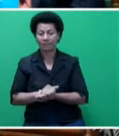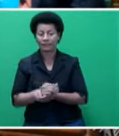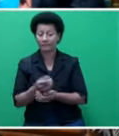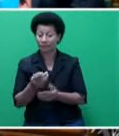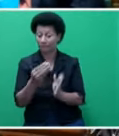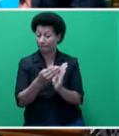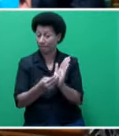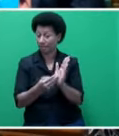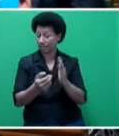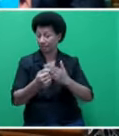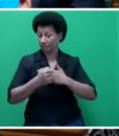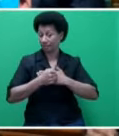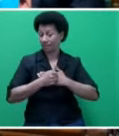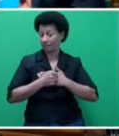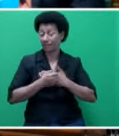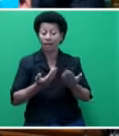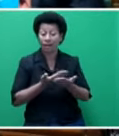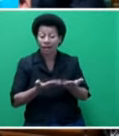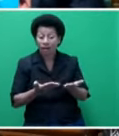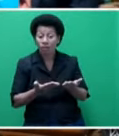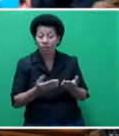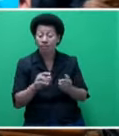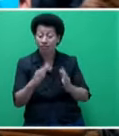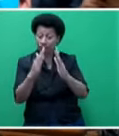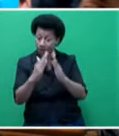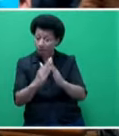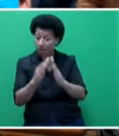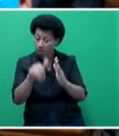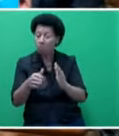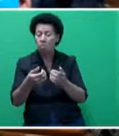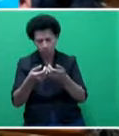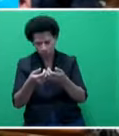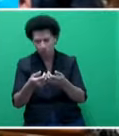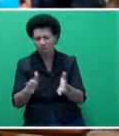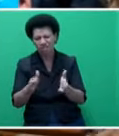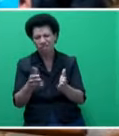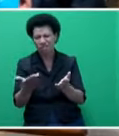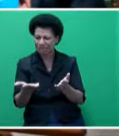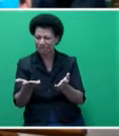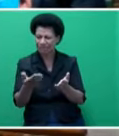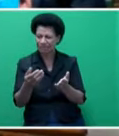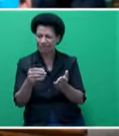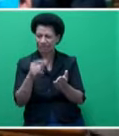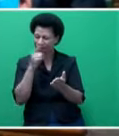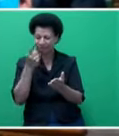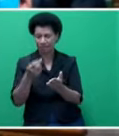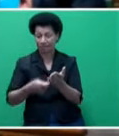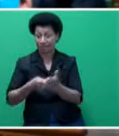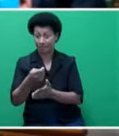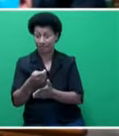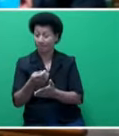General pointed out, is that if they are going to lose their house anyway, or lose their homes anyway, in